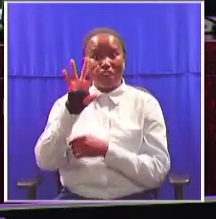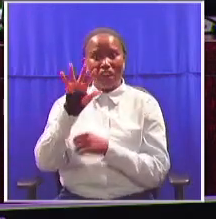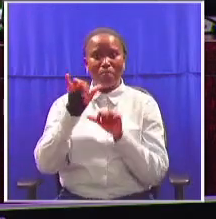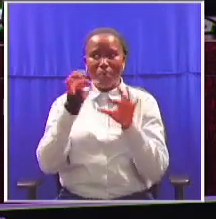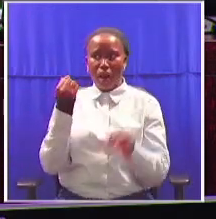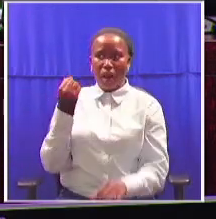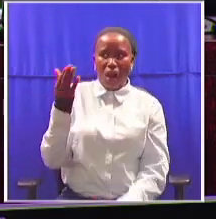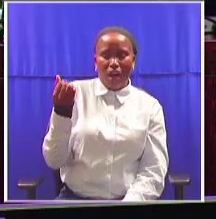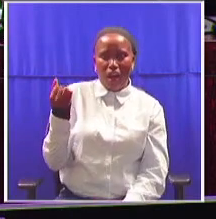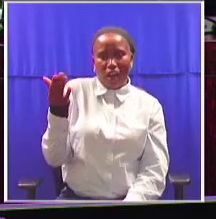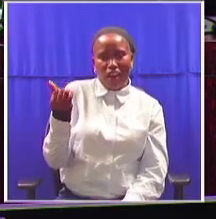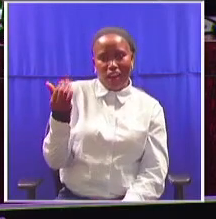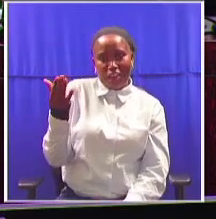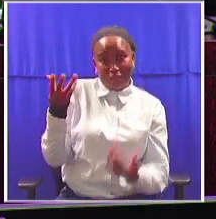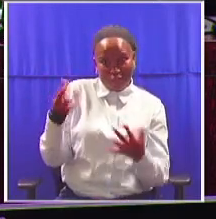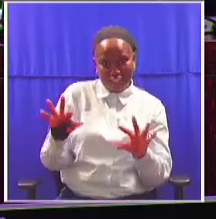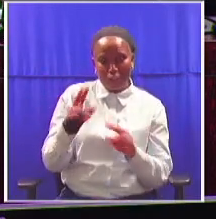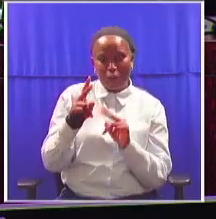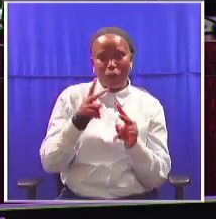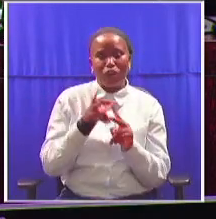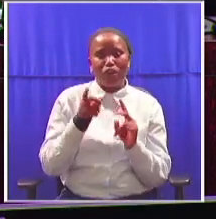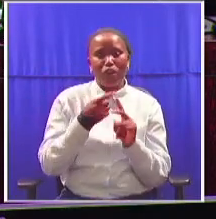5 and bid window 6,